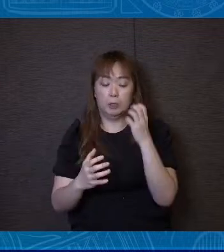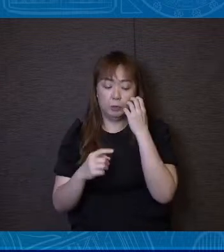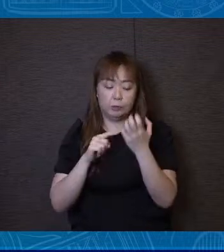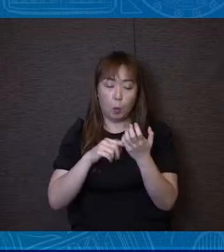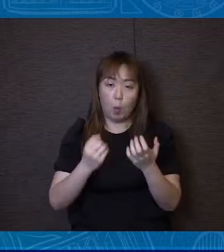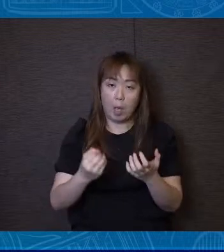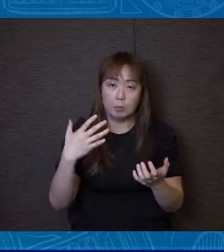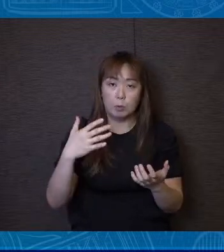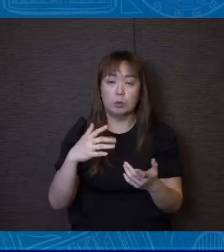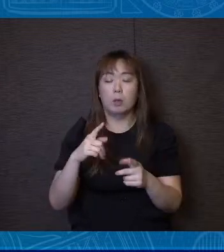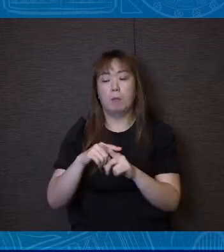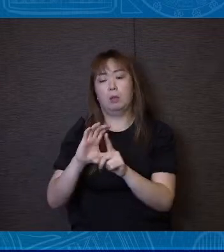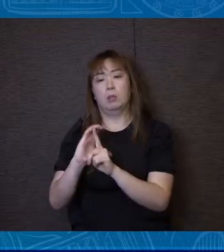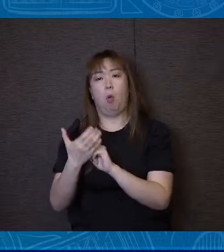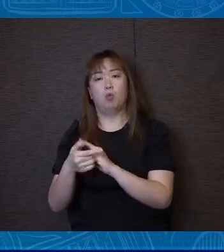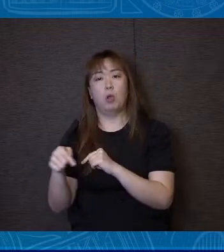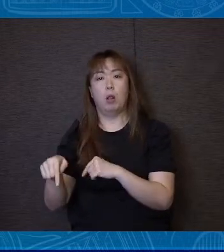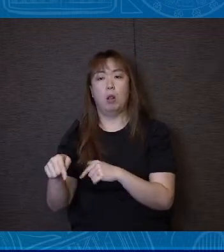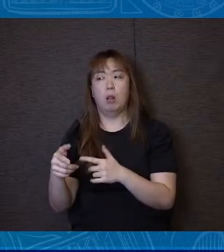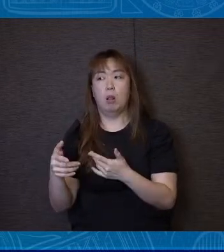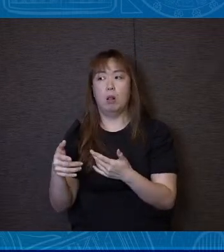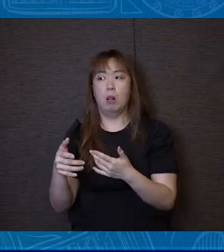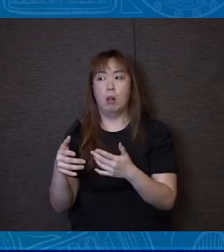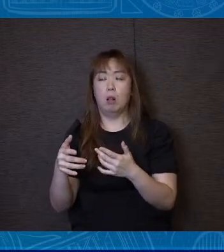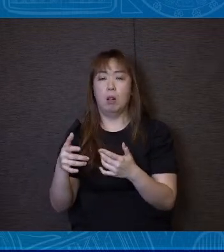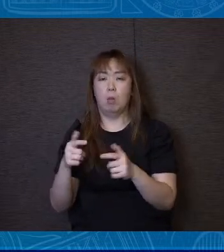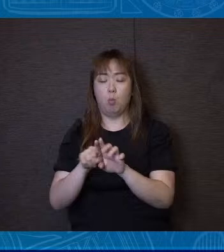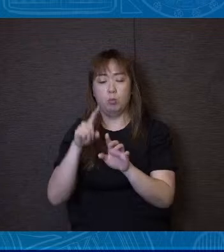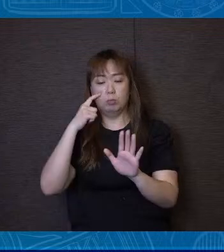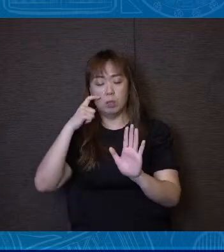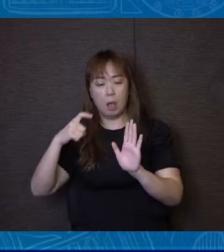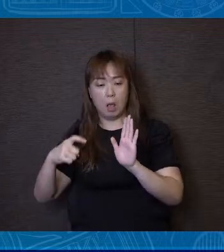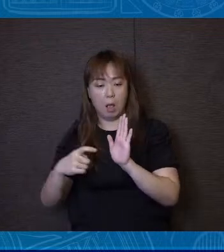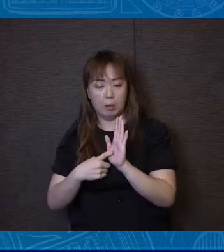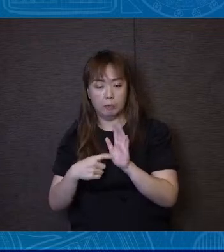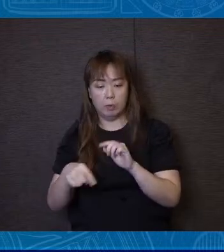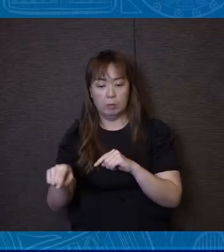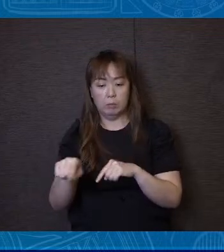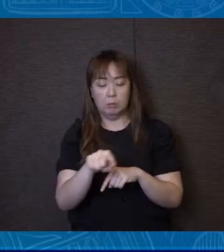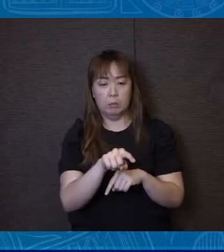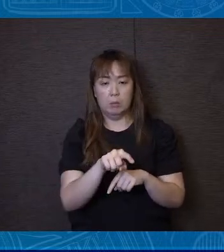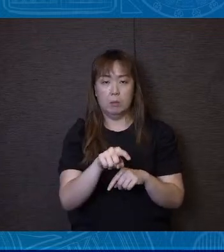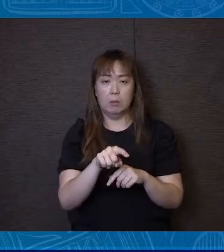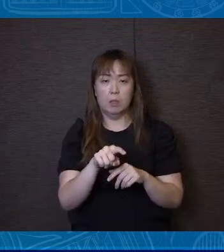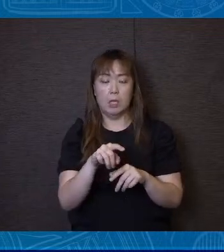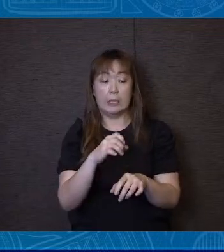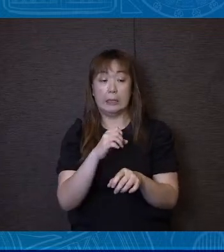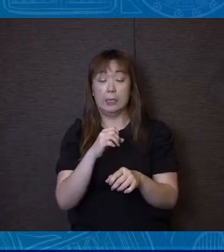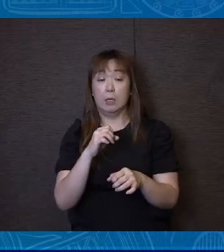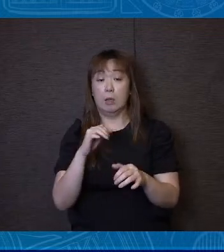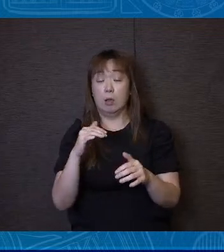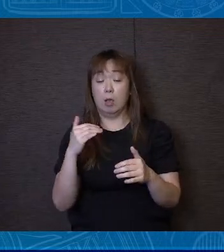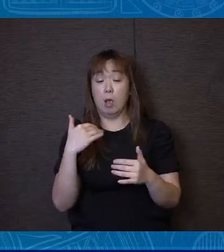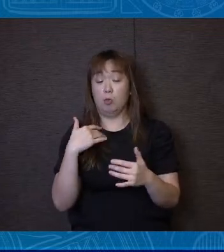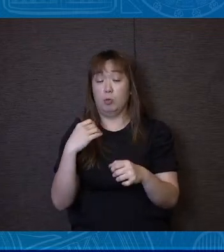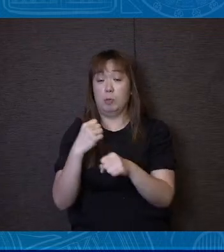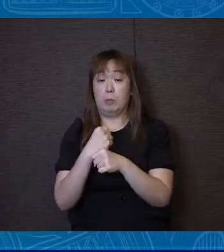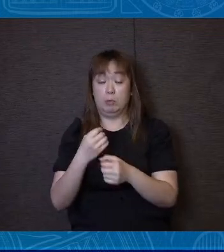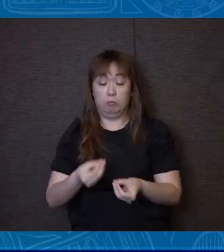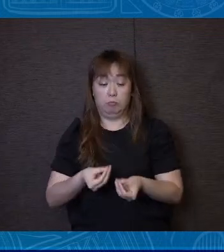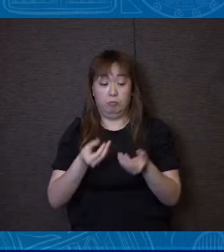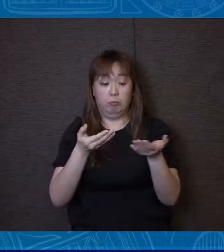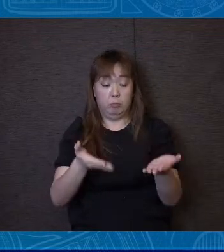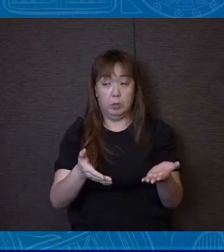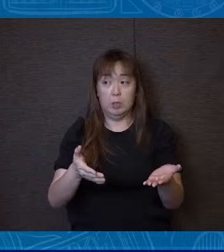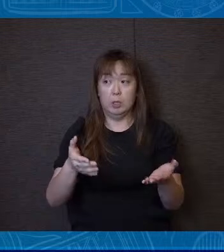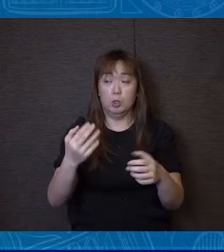are cultural issues that we initially also identified. And in order to make sure that we're able to optimize and make the best use